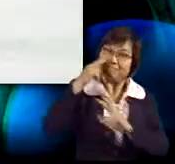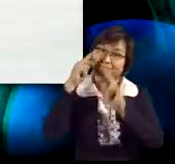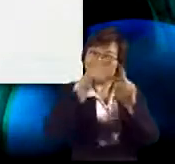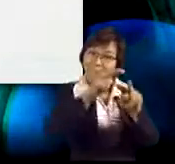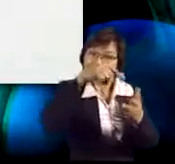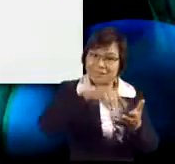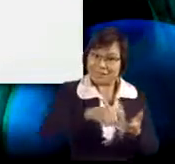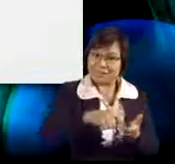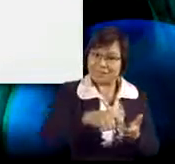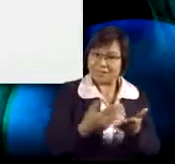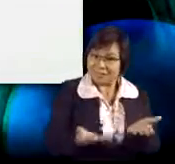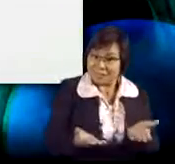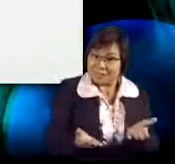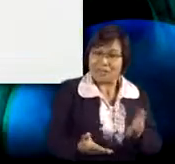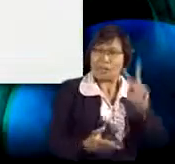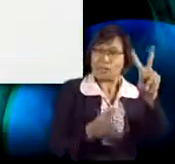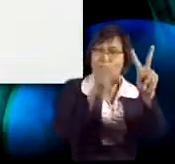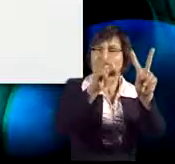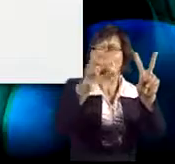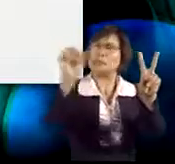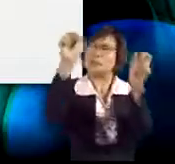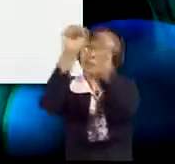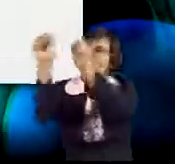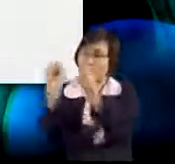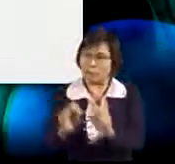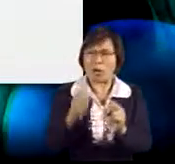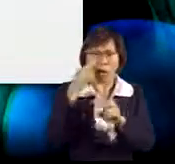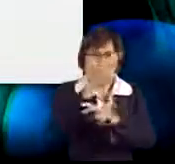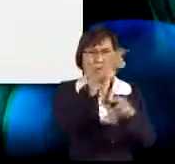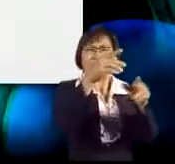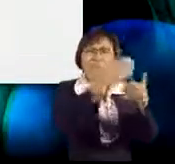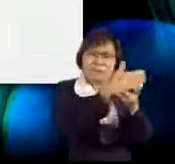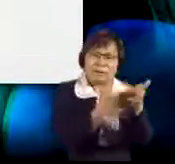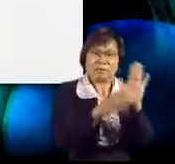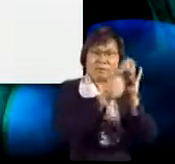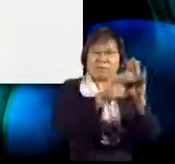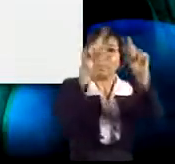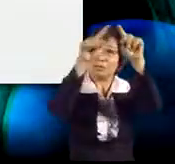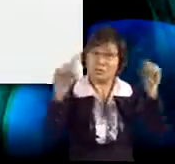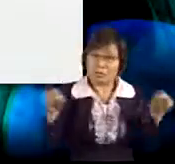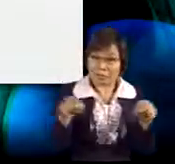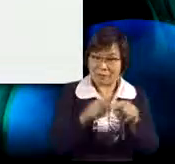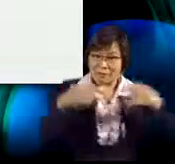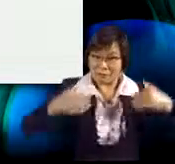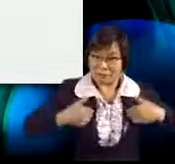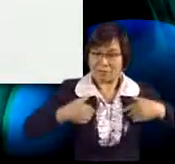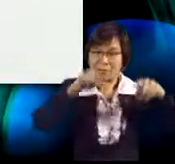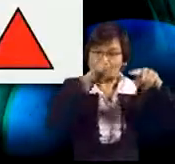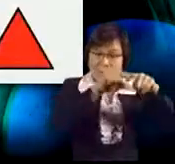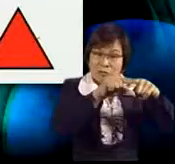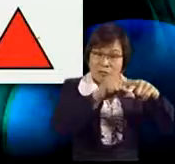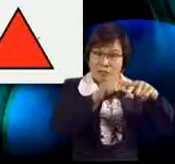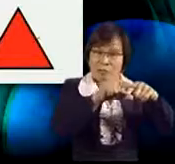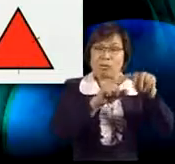this playback. There are many two-dimensional shapes. Let's look at some of the examples. Triangle. A triangle is divided